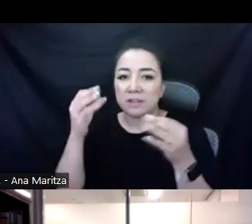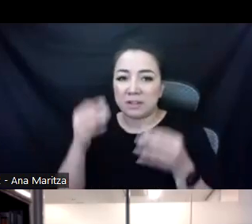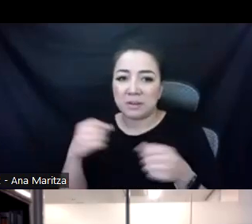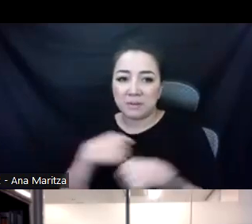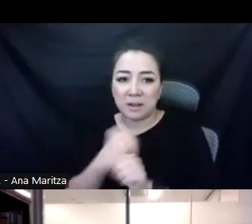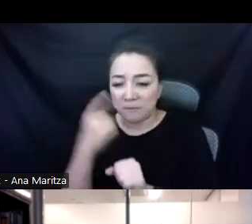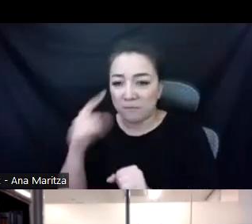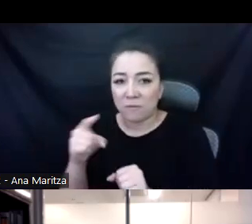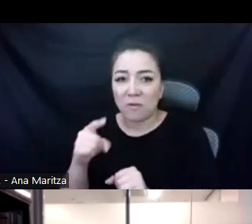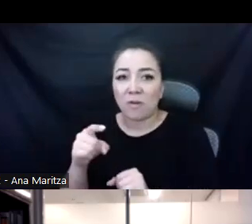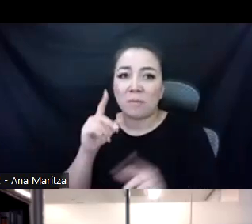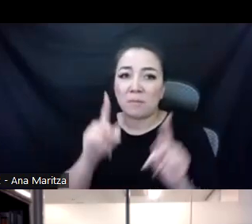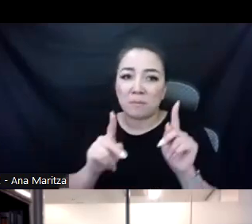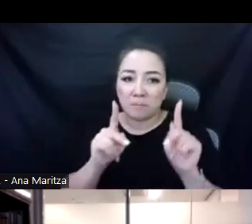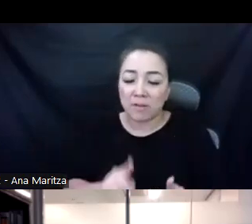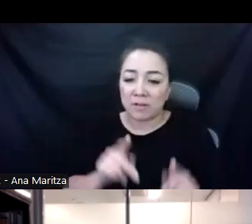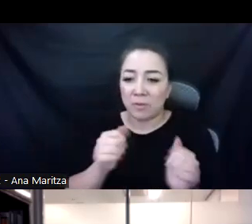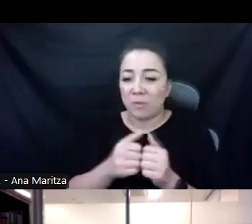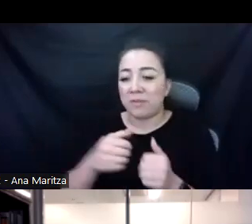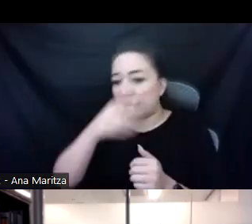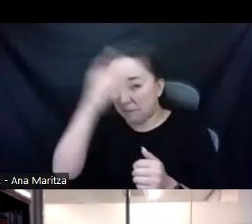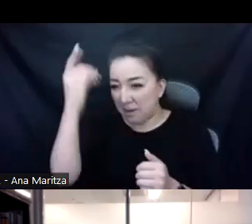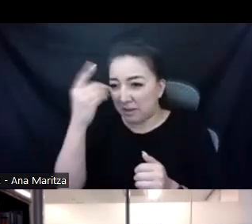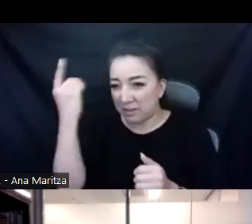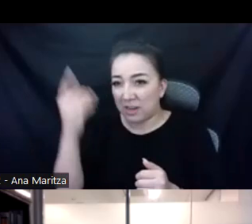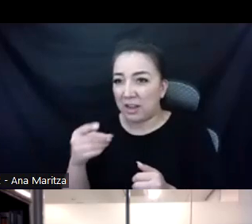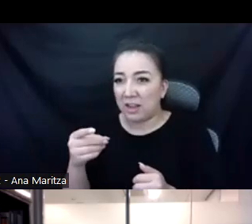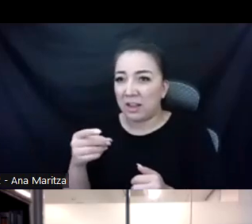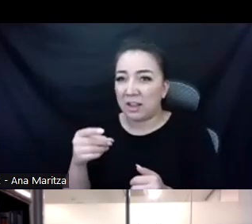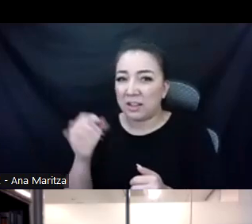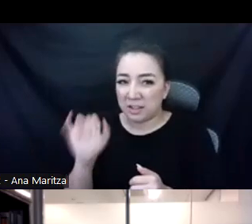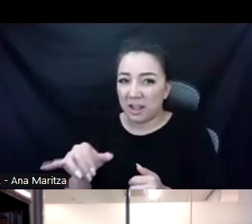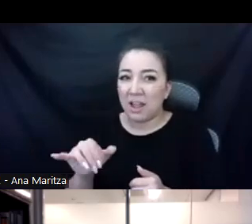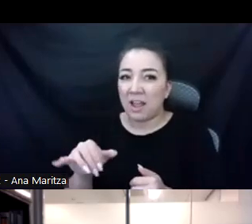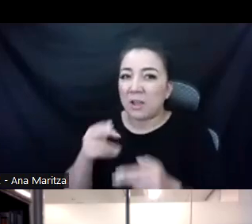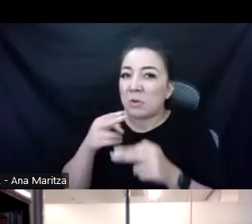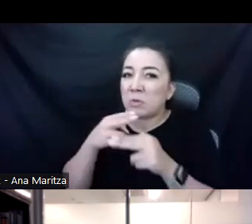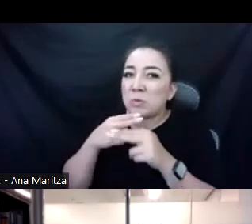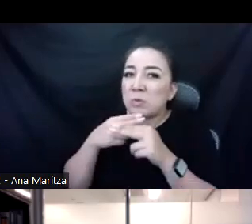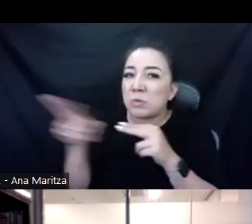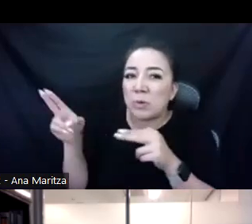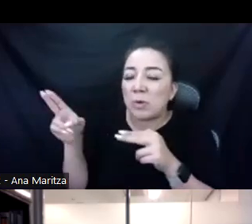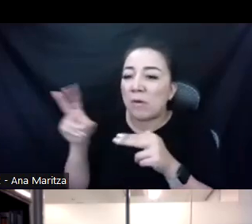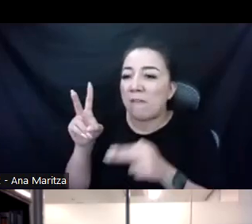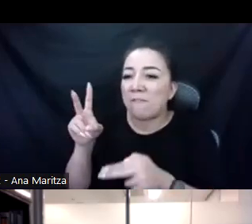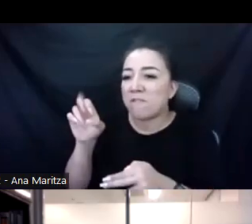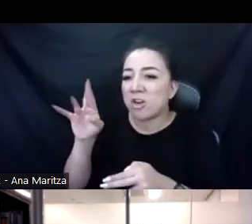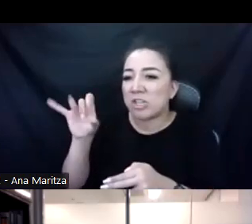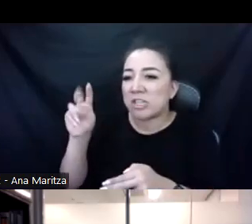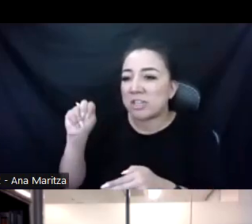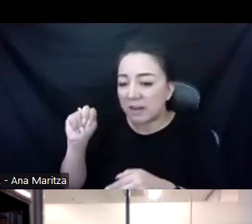for persons with dementia. Is that, yeah, which is kind of a shorter version of what the full